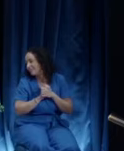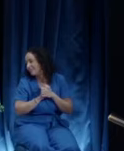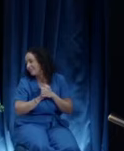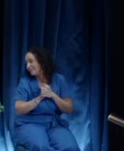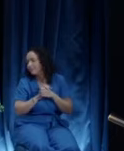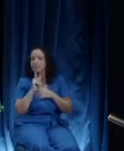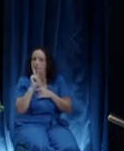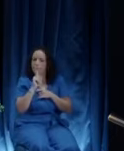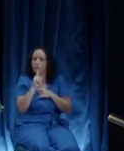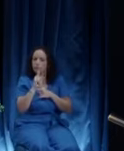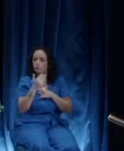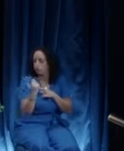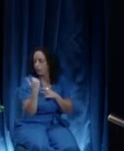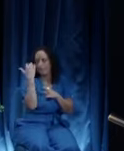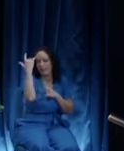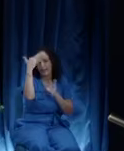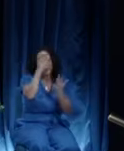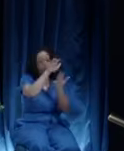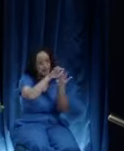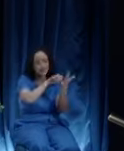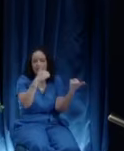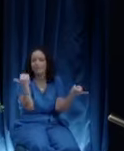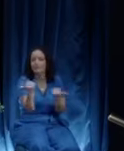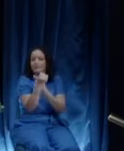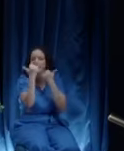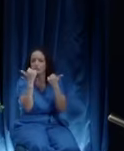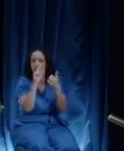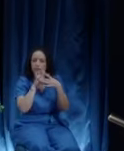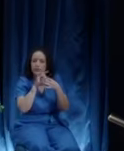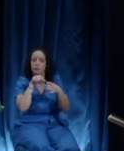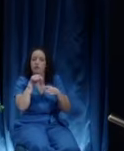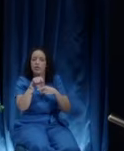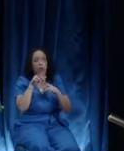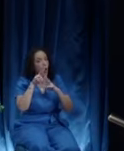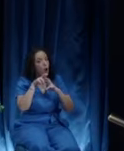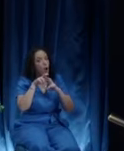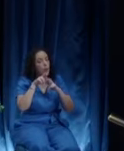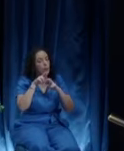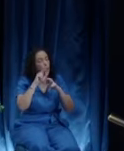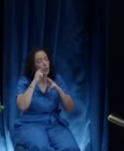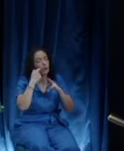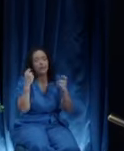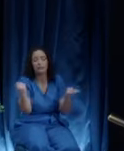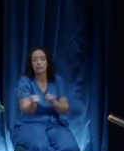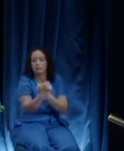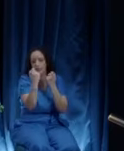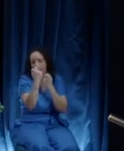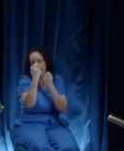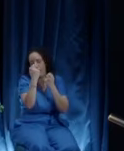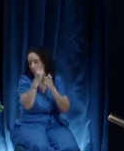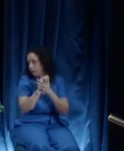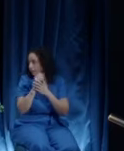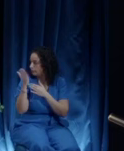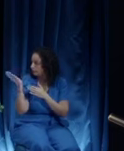there is a thesis that's just been completed on him, which I hope does go on to become a very successful book. And what about